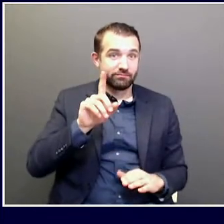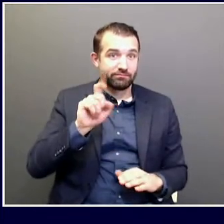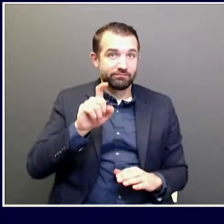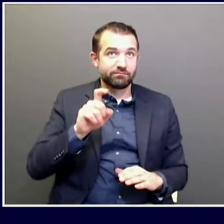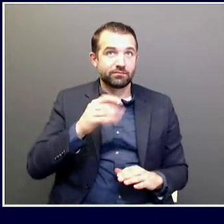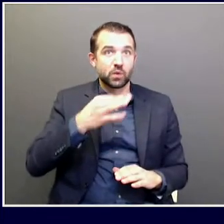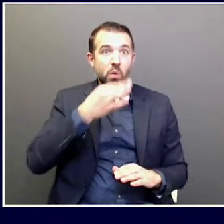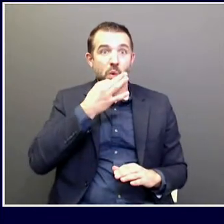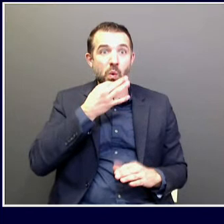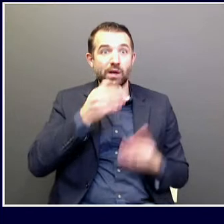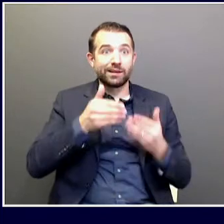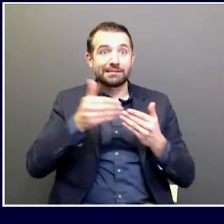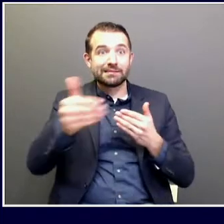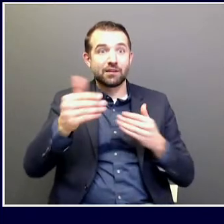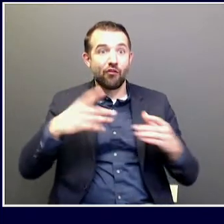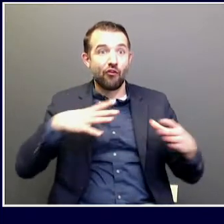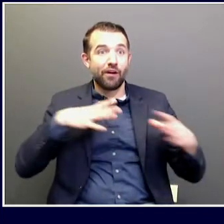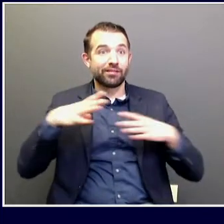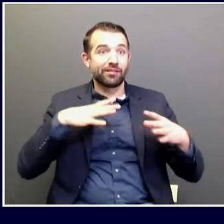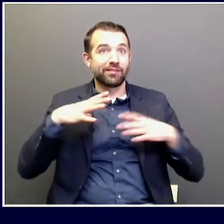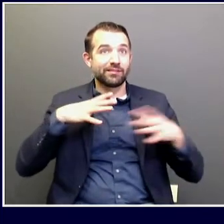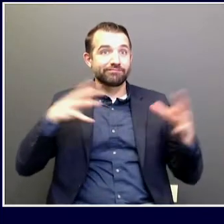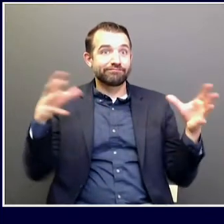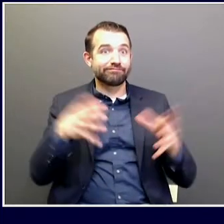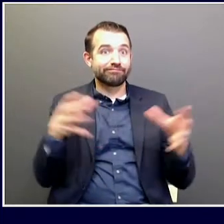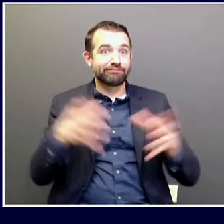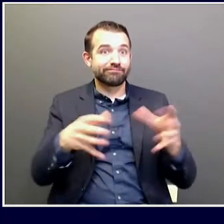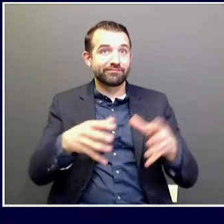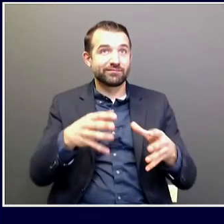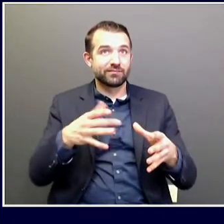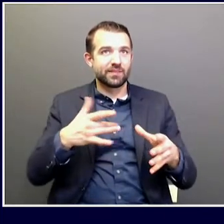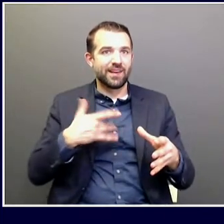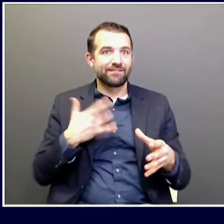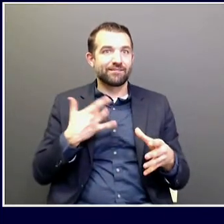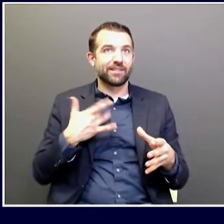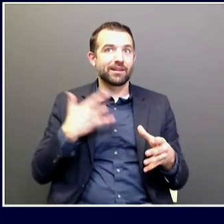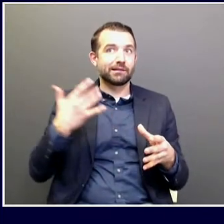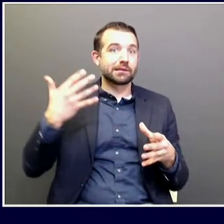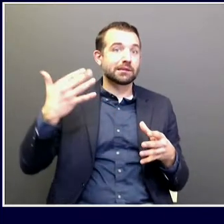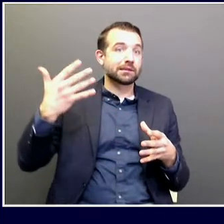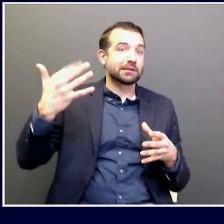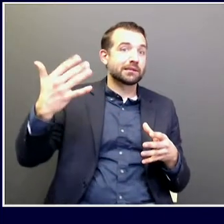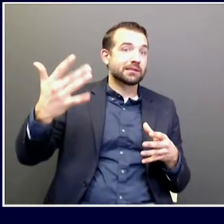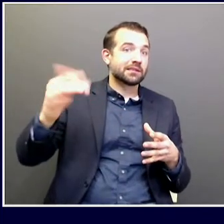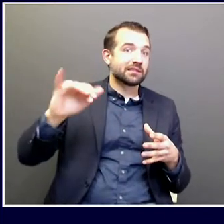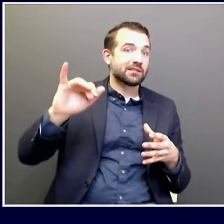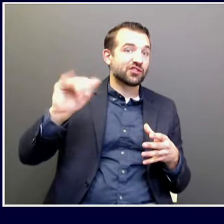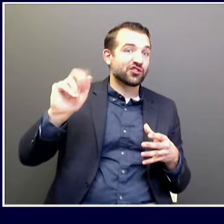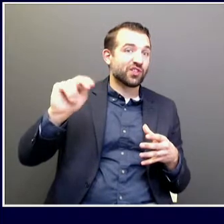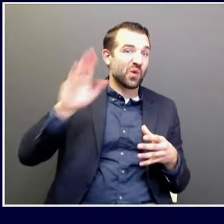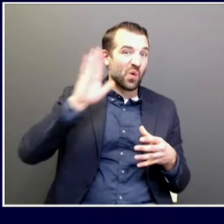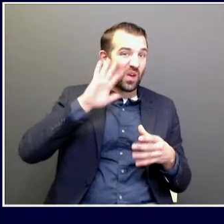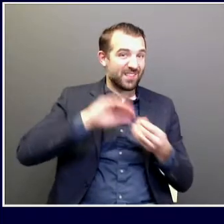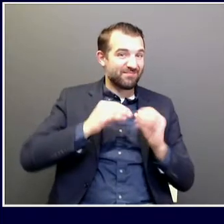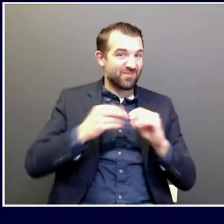guess at this point, being in the state's use until the end of January? So just an idea of what perhaps lies